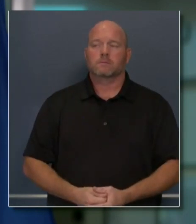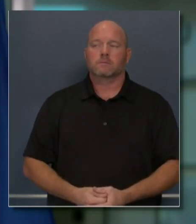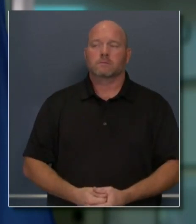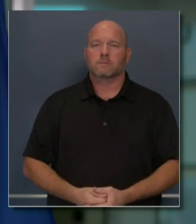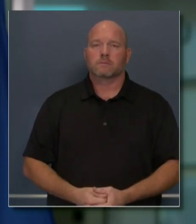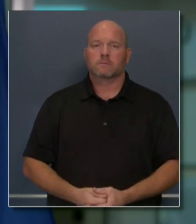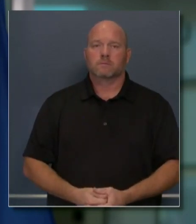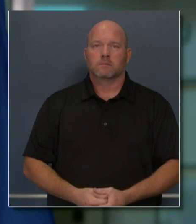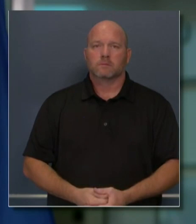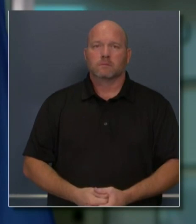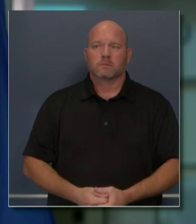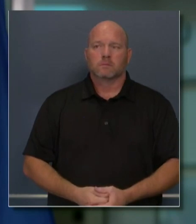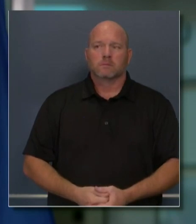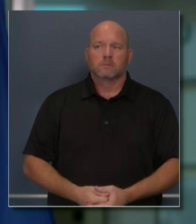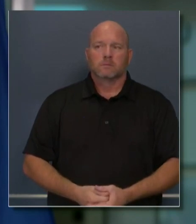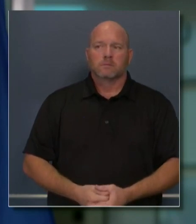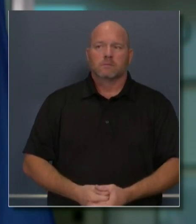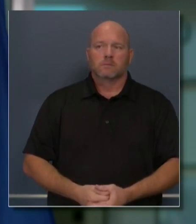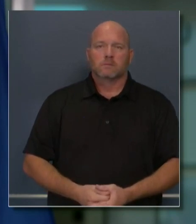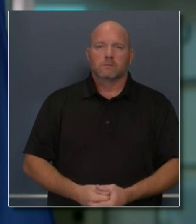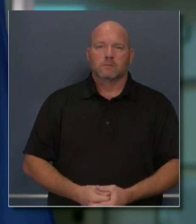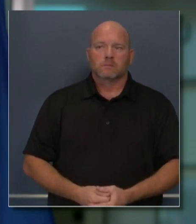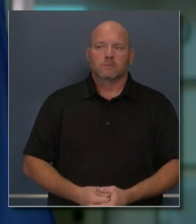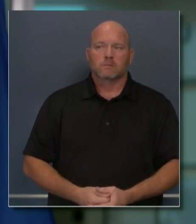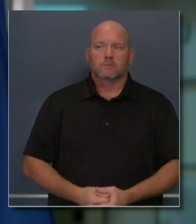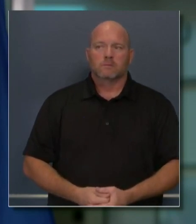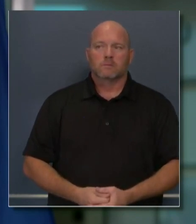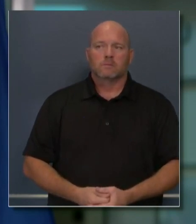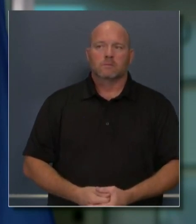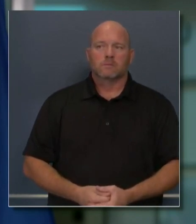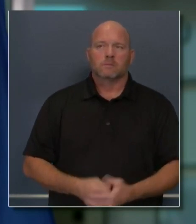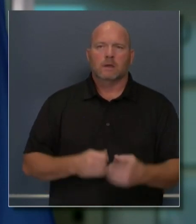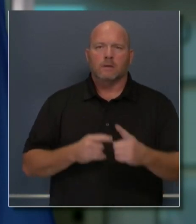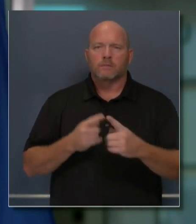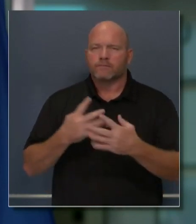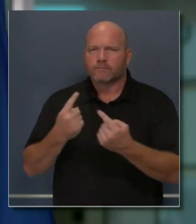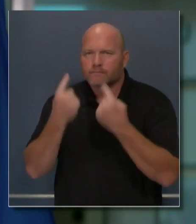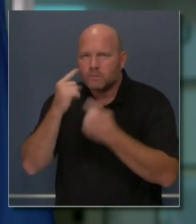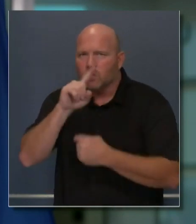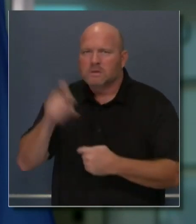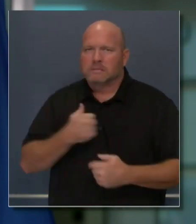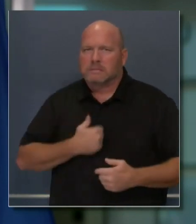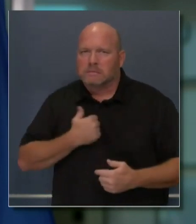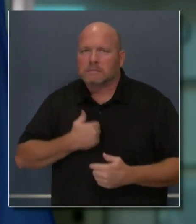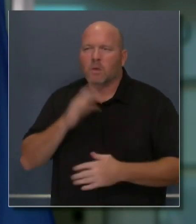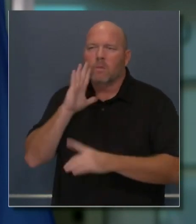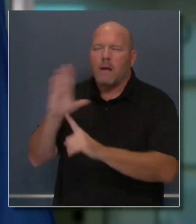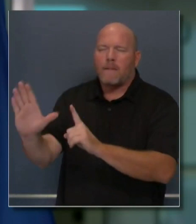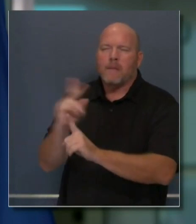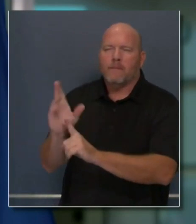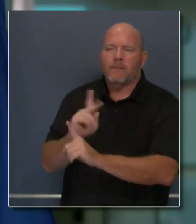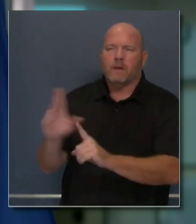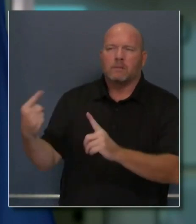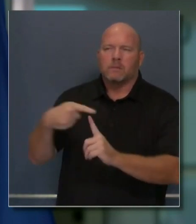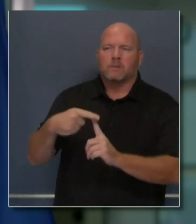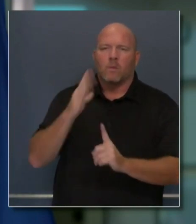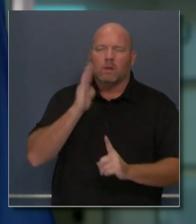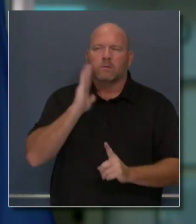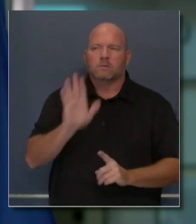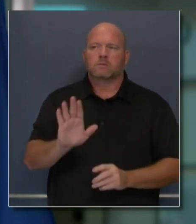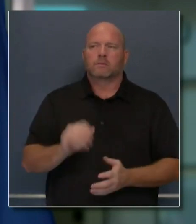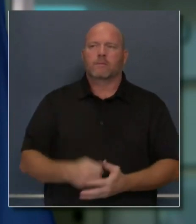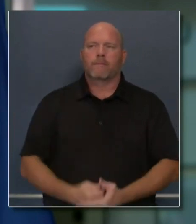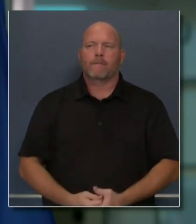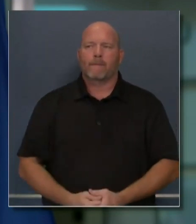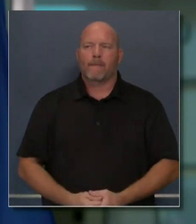Patrick, an outstanding question. Perhaps we'll get you back on and figure out what the technical difficulty. There you are. I'm here